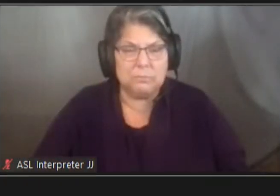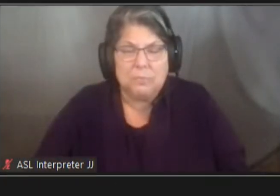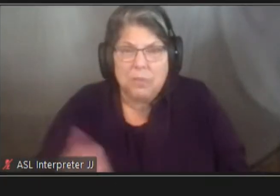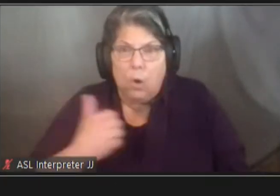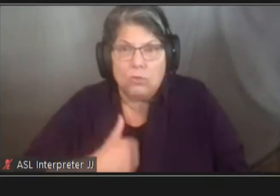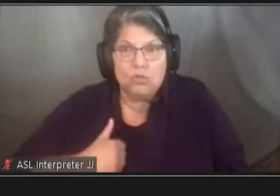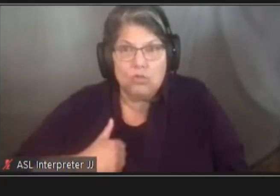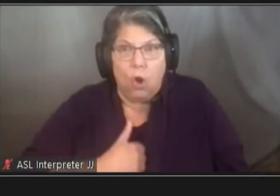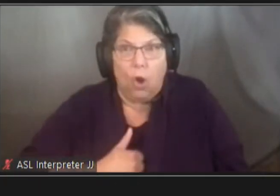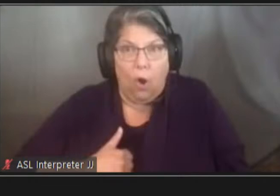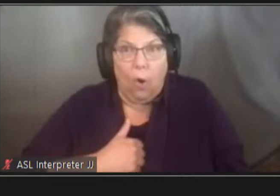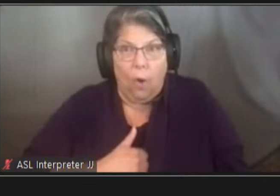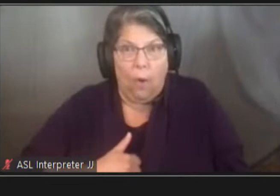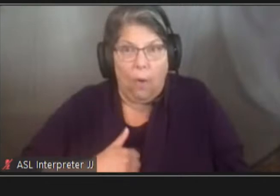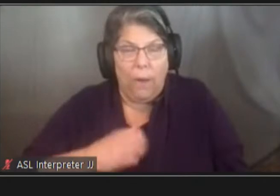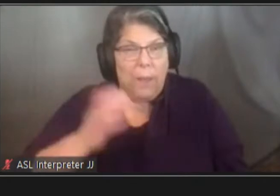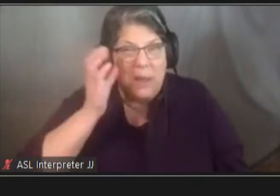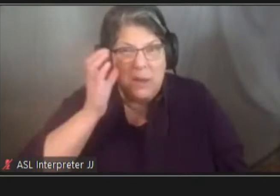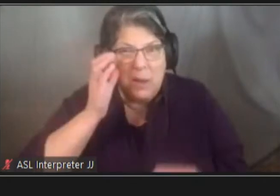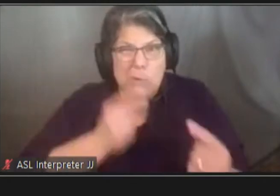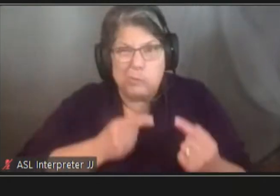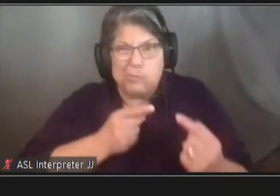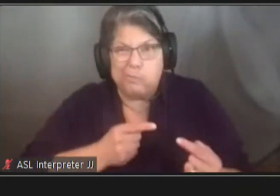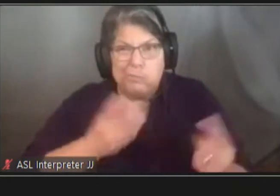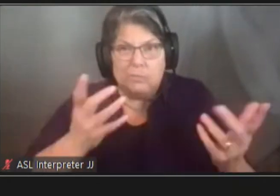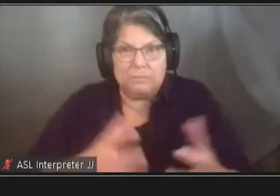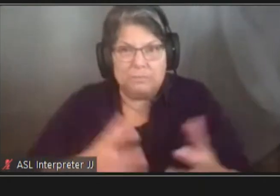Sorry, little computer problem there.